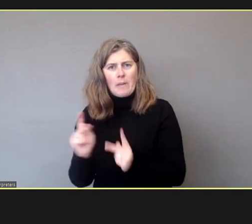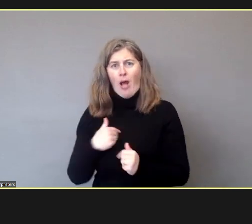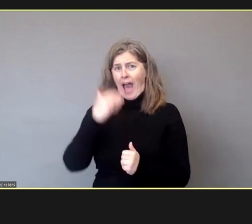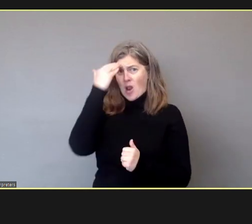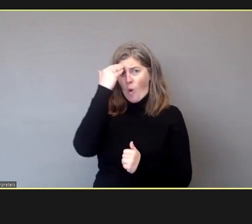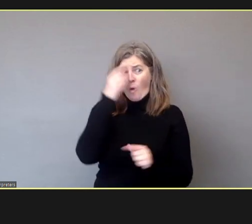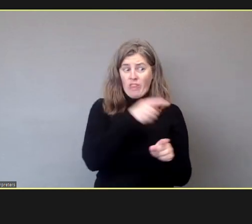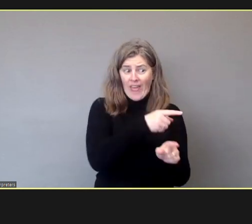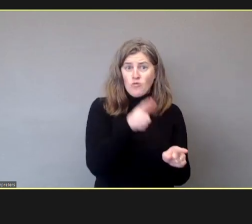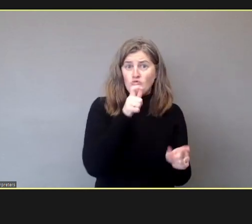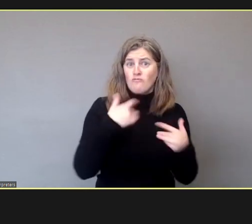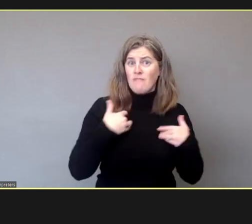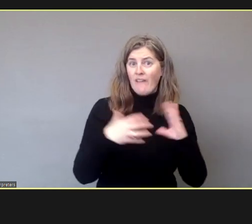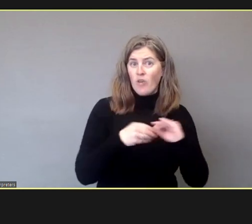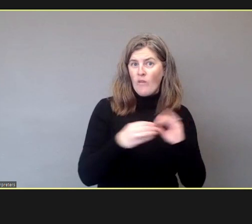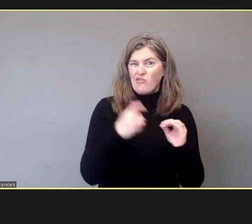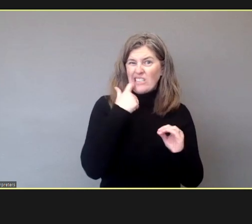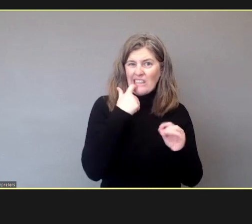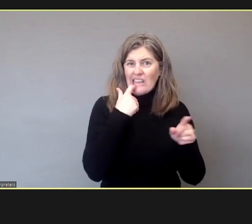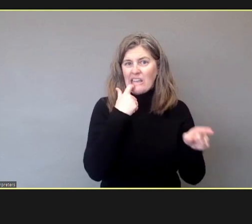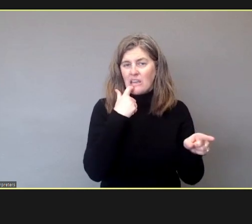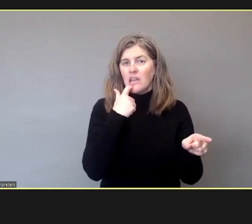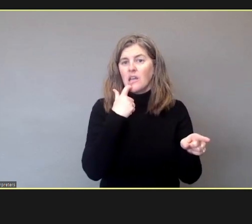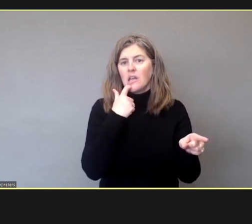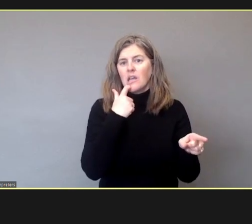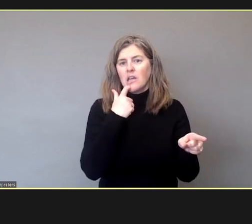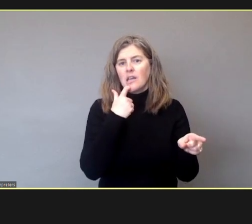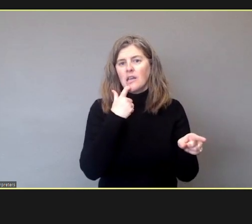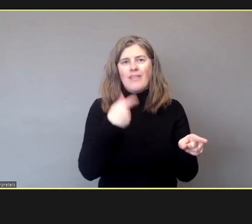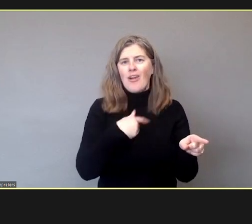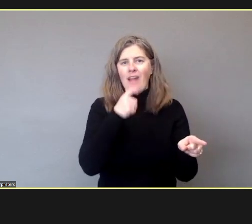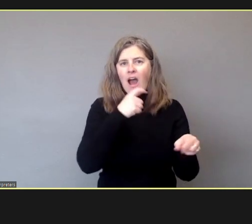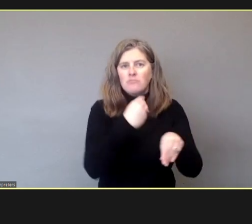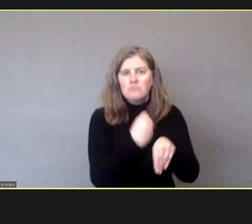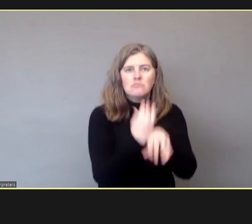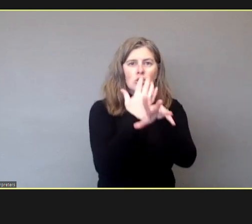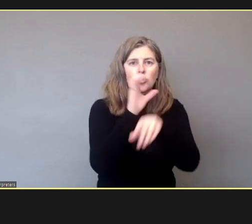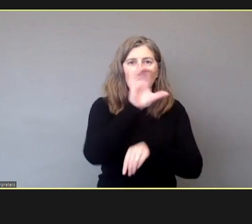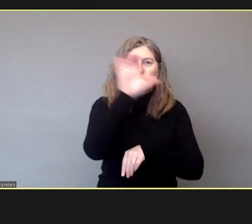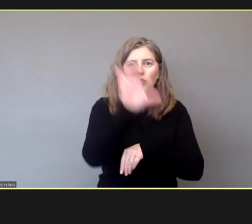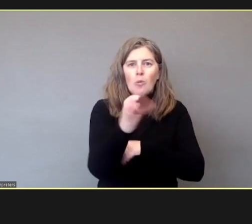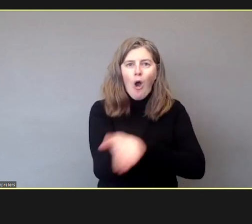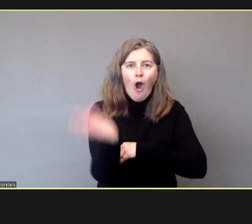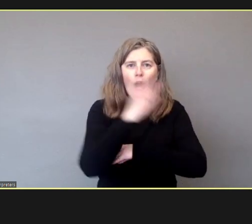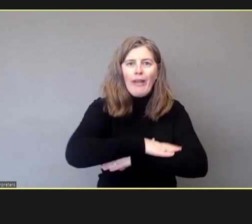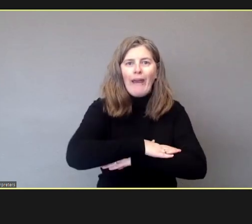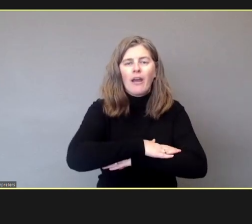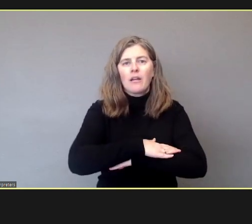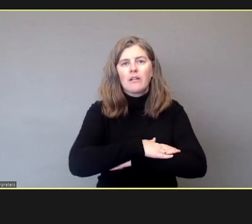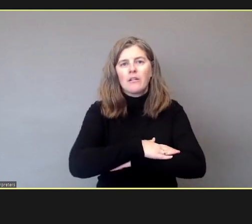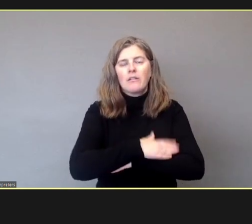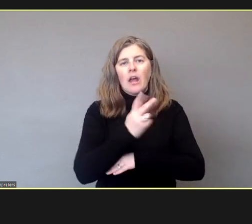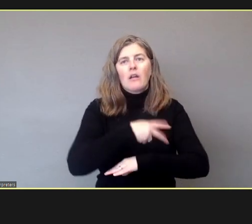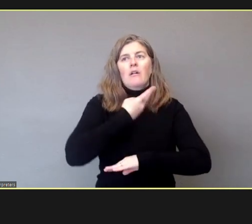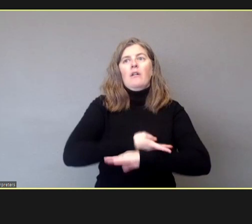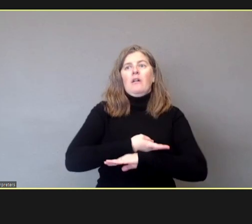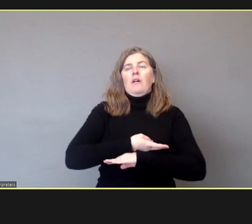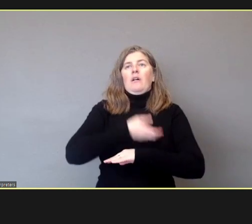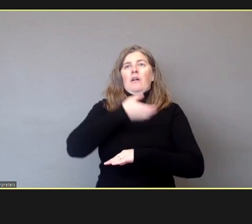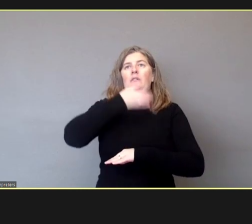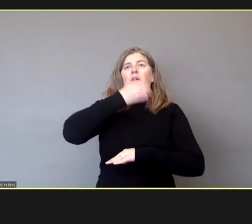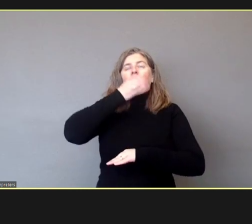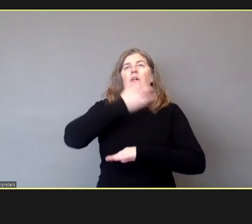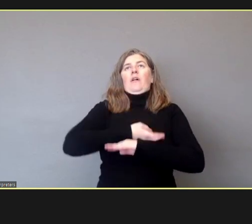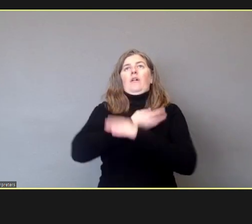they're not still doing Zoom meetings all day the next, for a couple of days. They're on their back in bed, drinking fluids